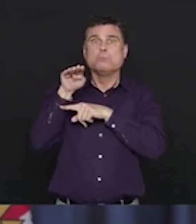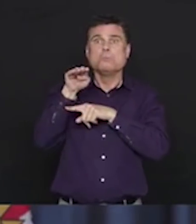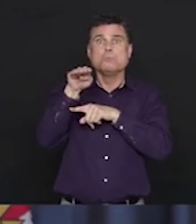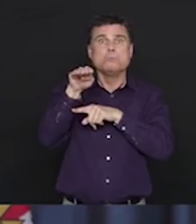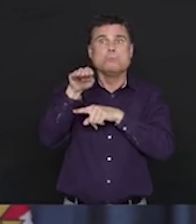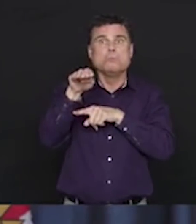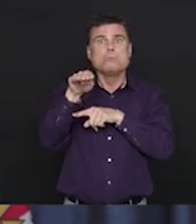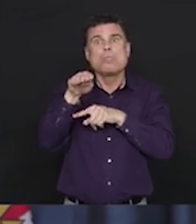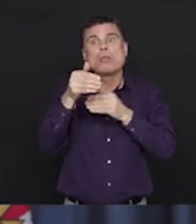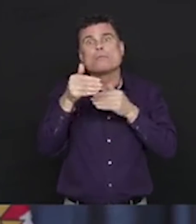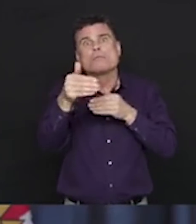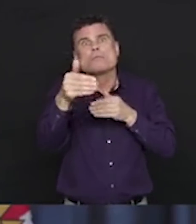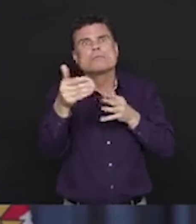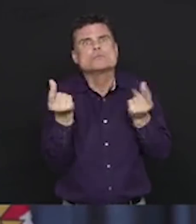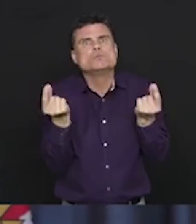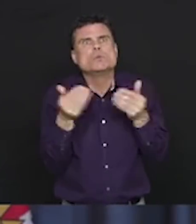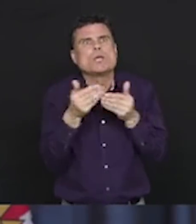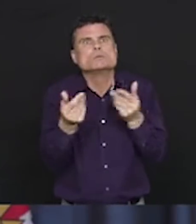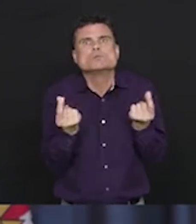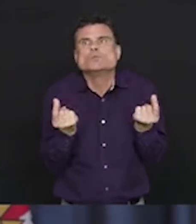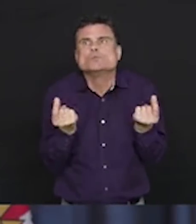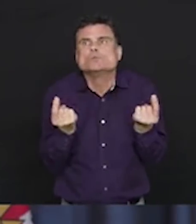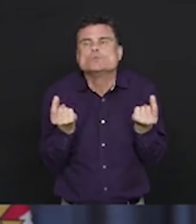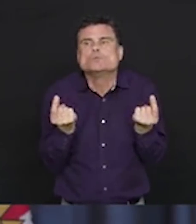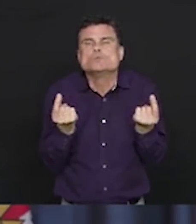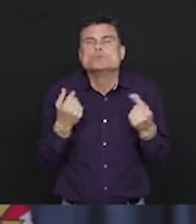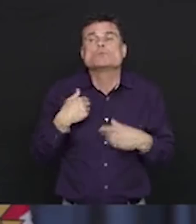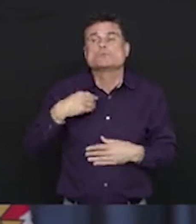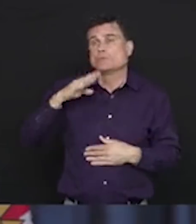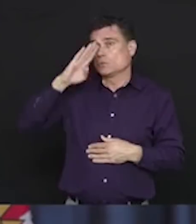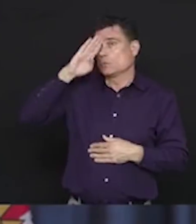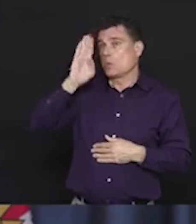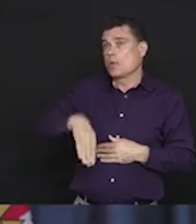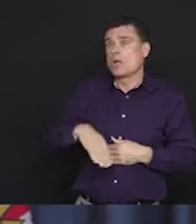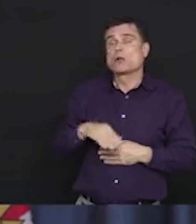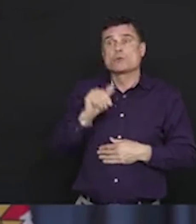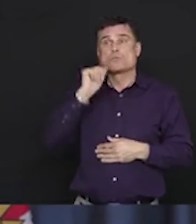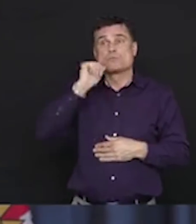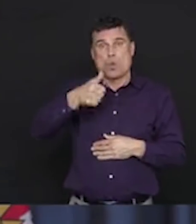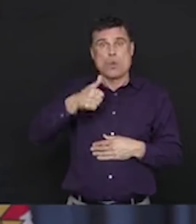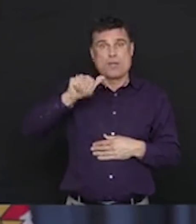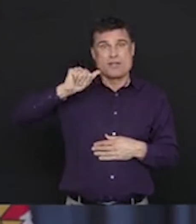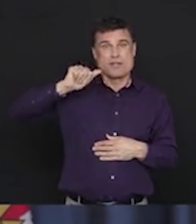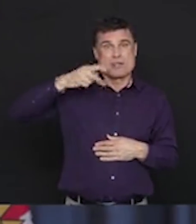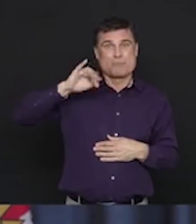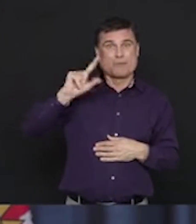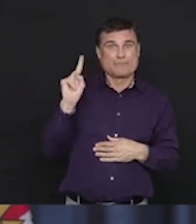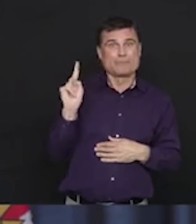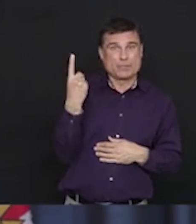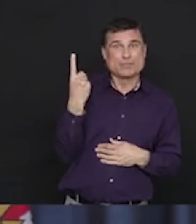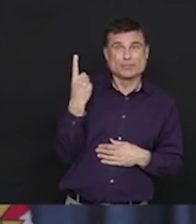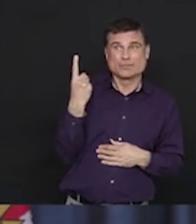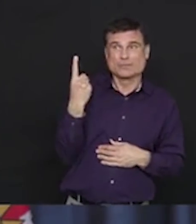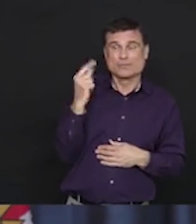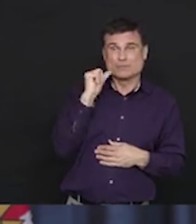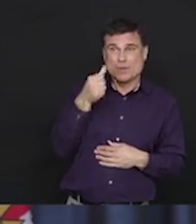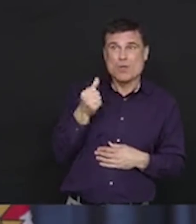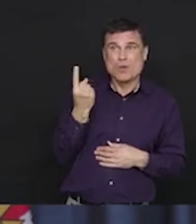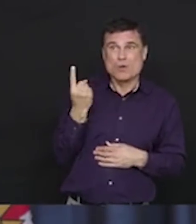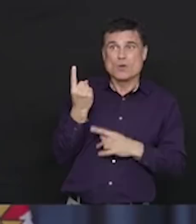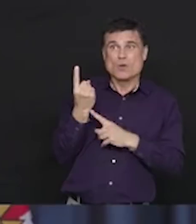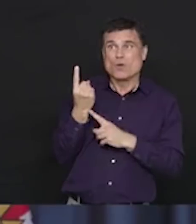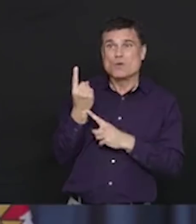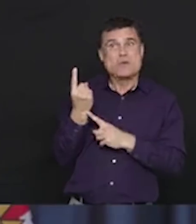April tomorrow, and these next couple of weeks, as Dr. Henry has suggested, are some of the most important